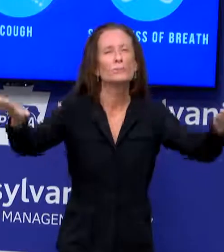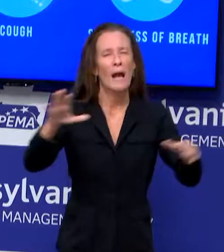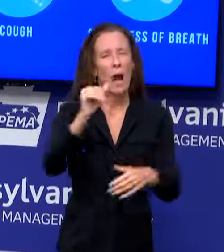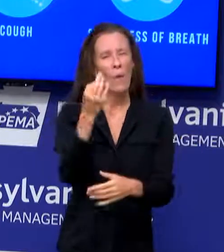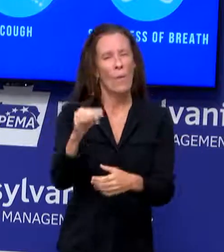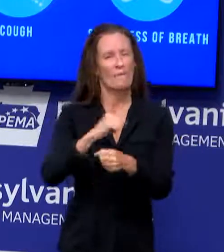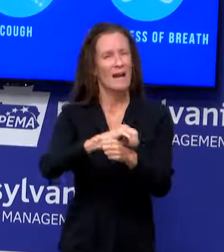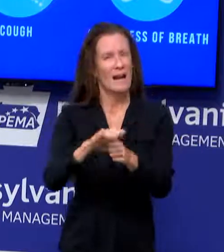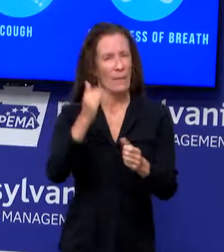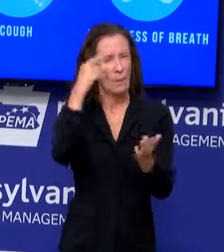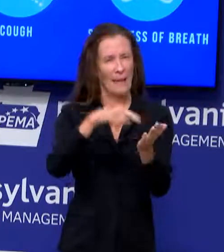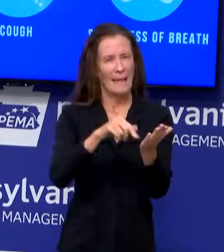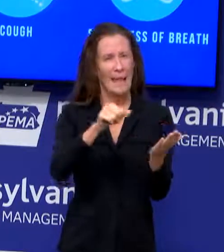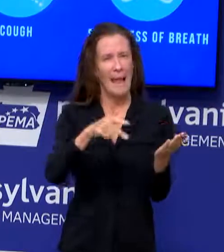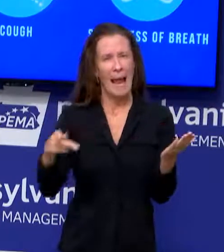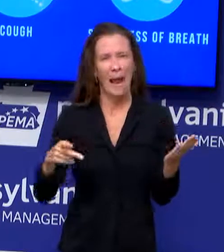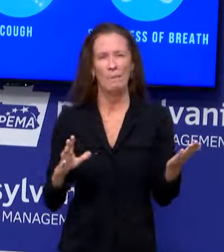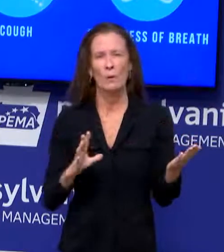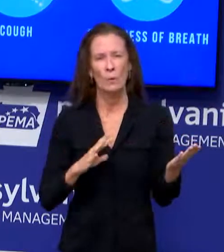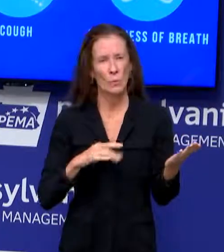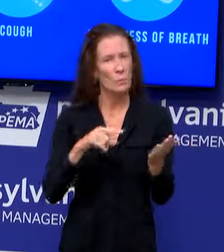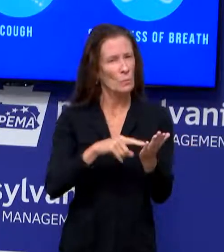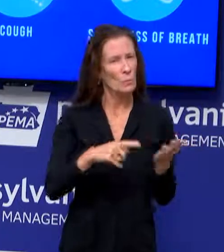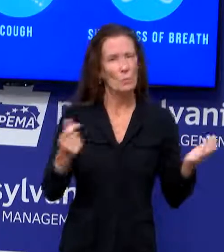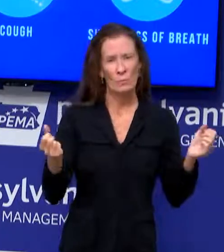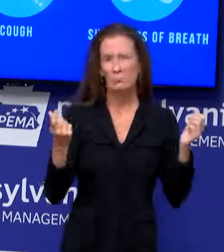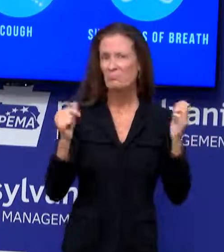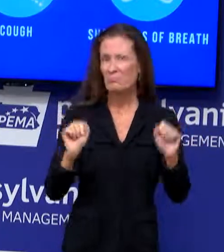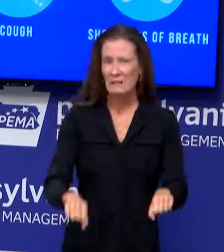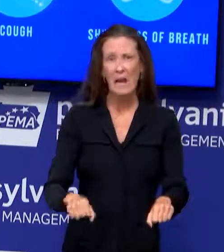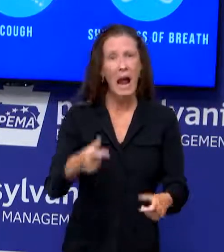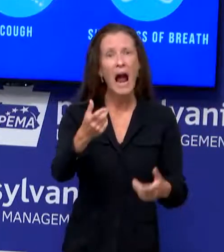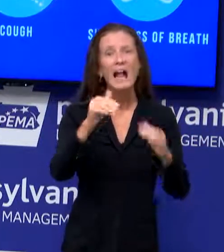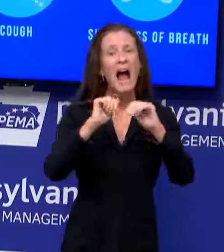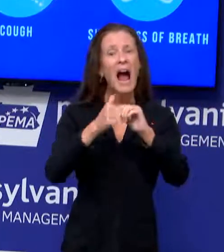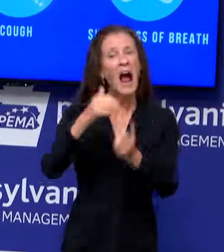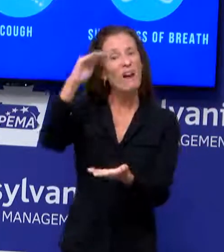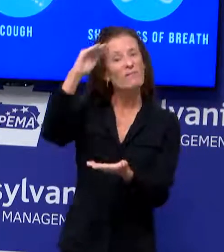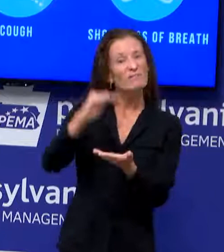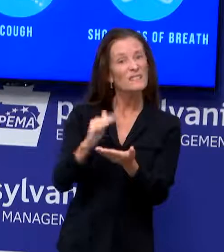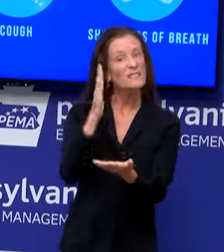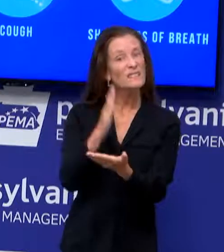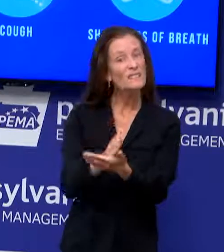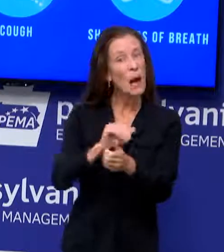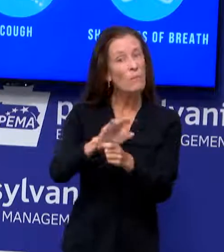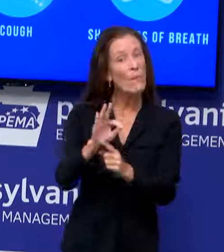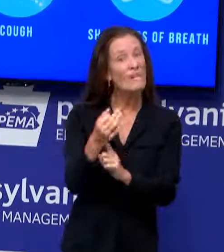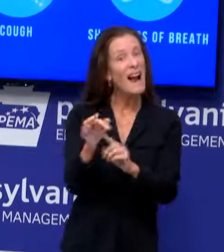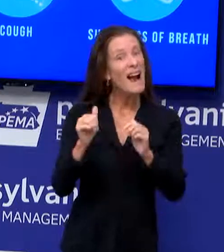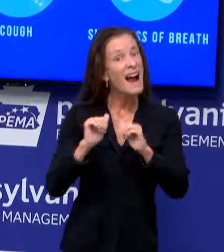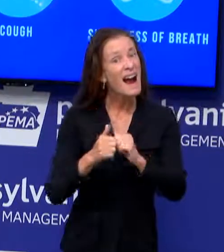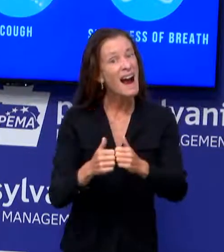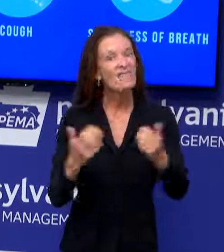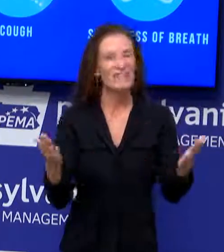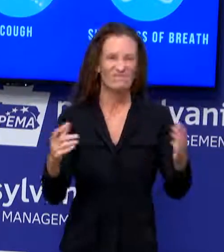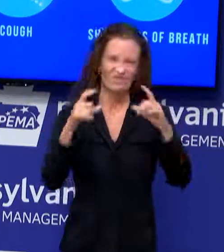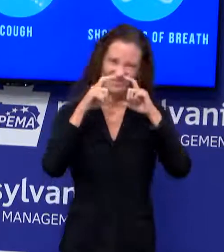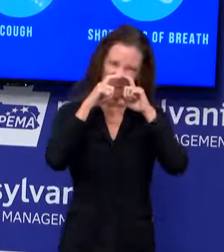You can answer the call to stop the spread when you wear a